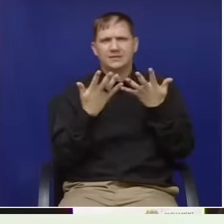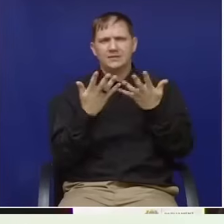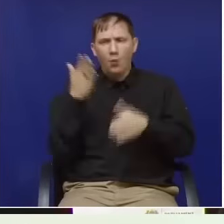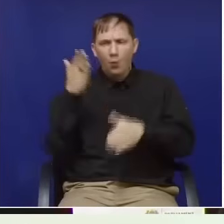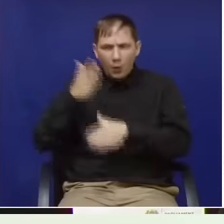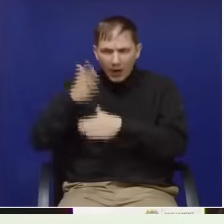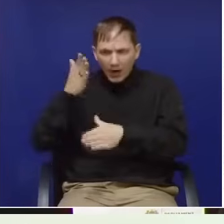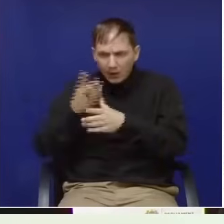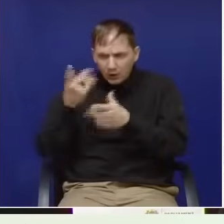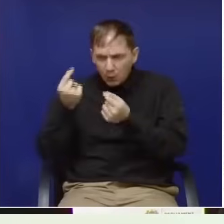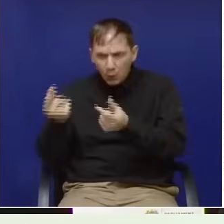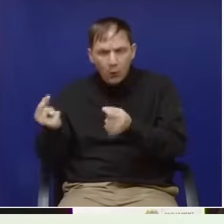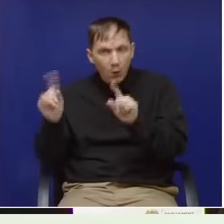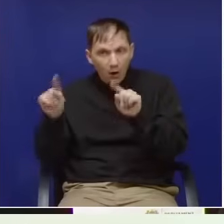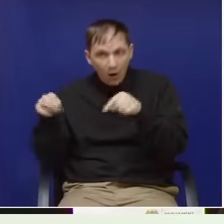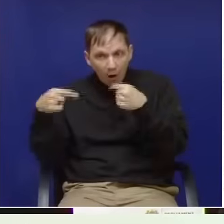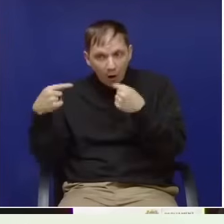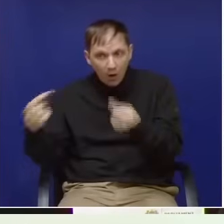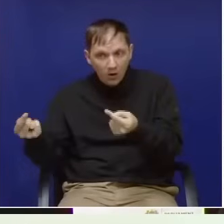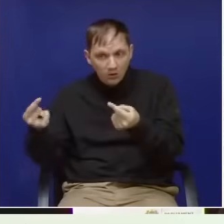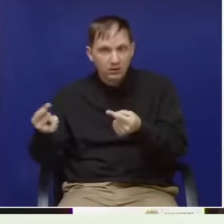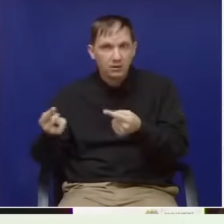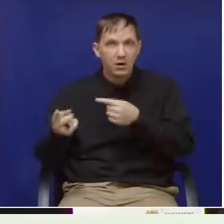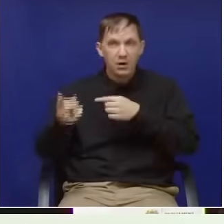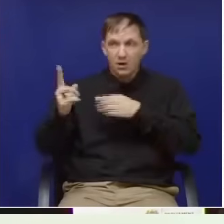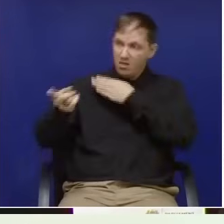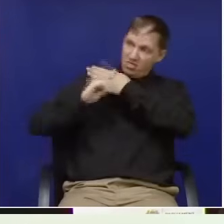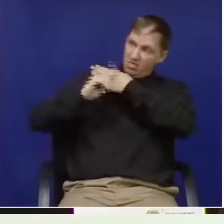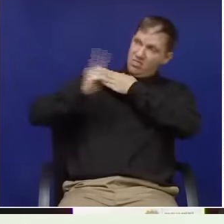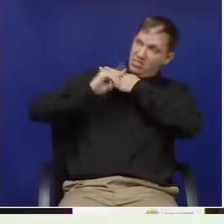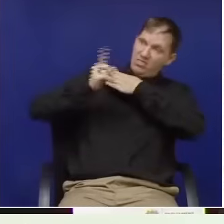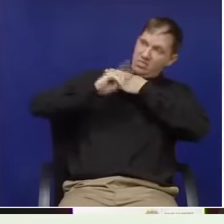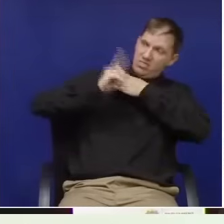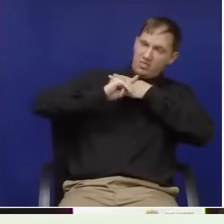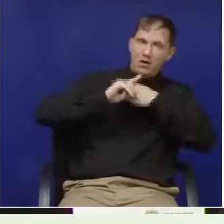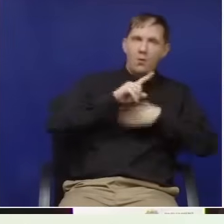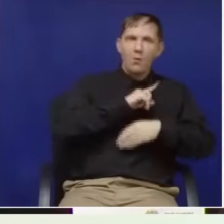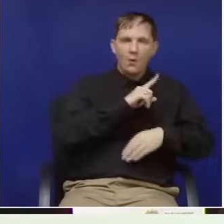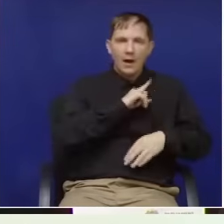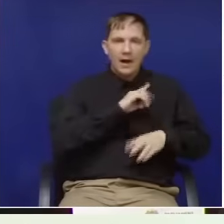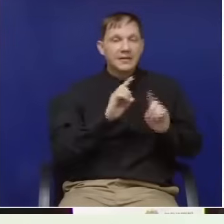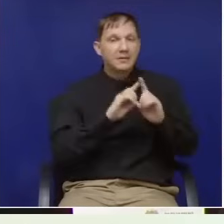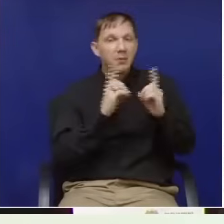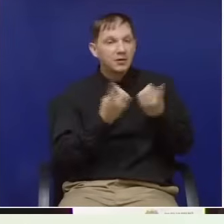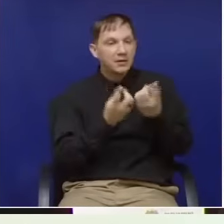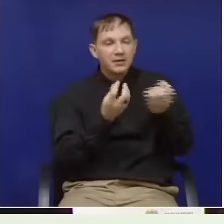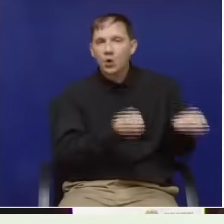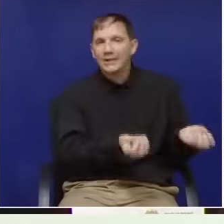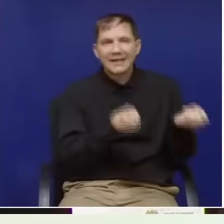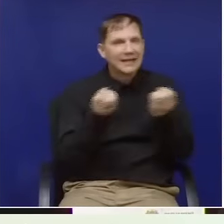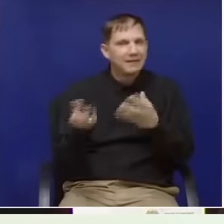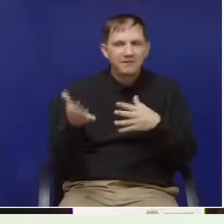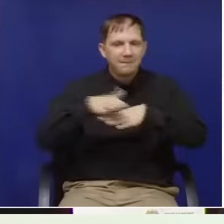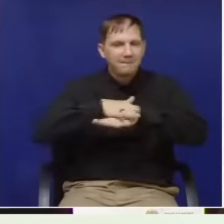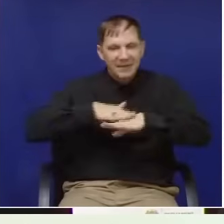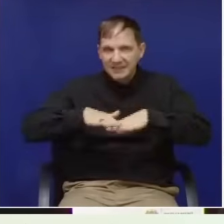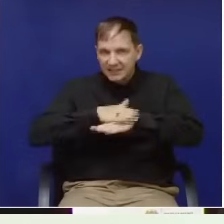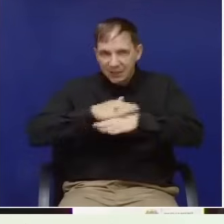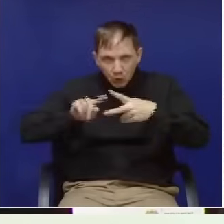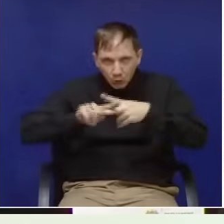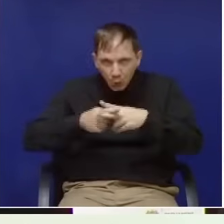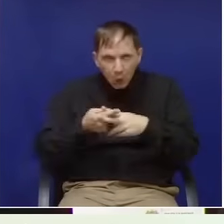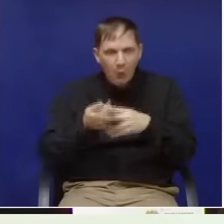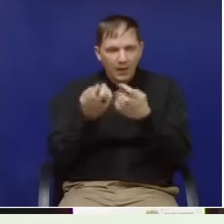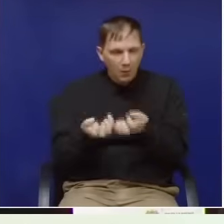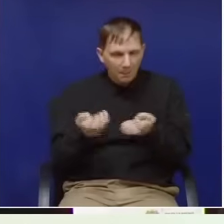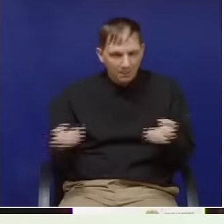action for lack of readiness when the department itself allegedly failed to provide basic tools, staffing,